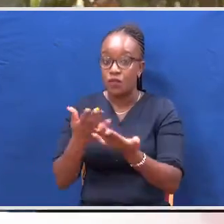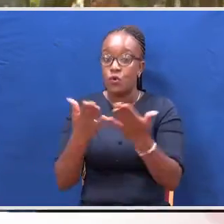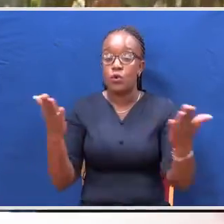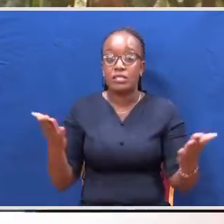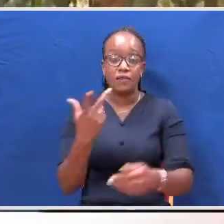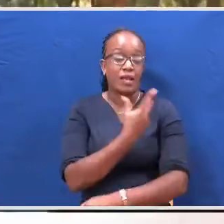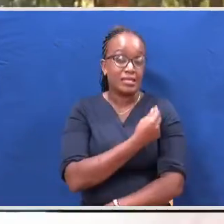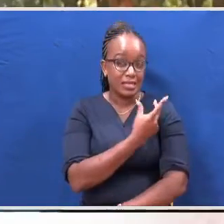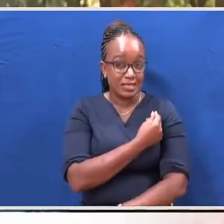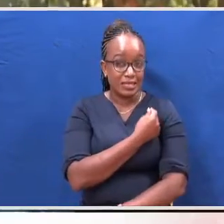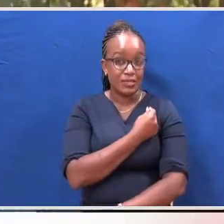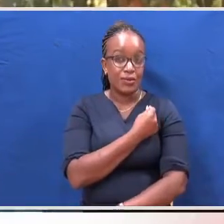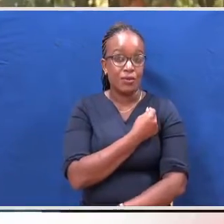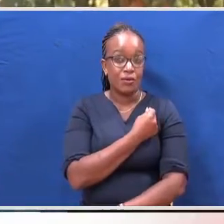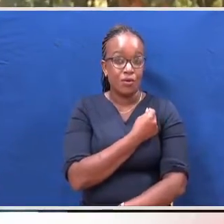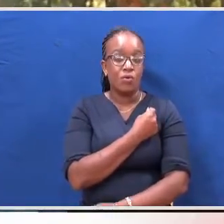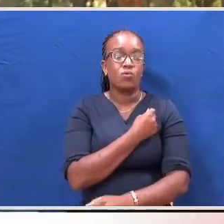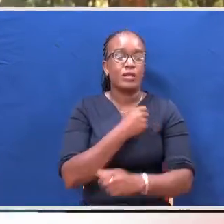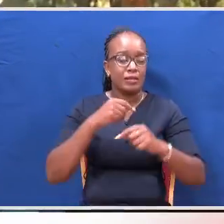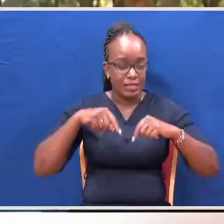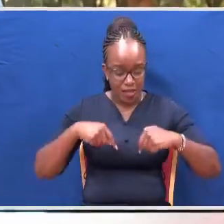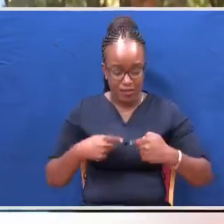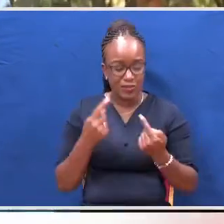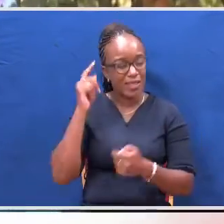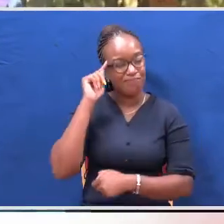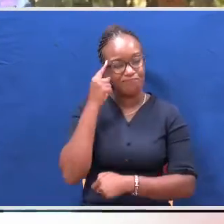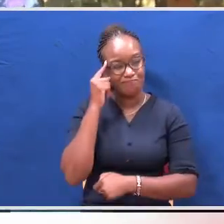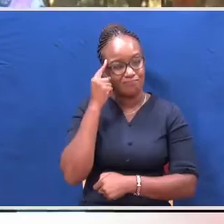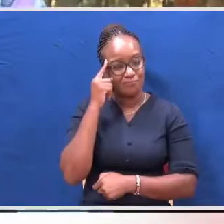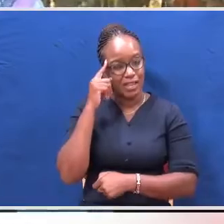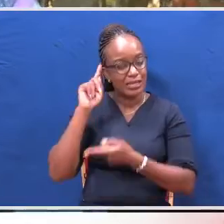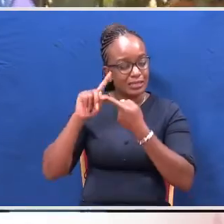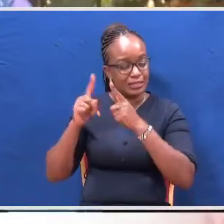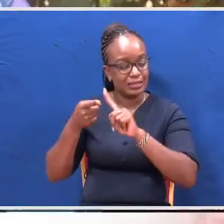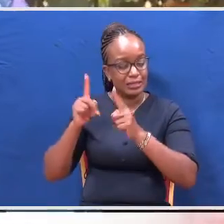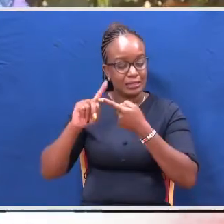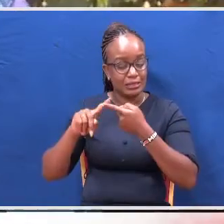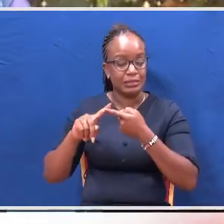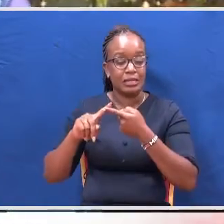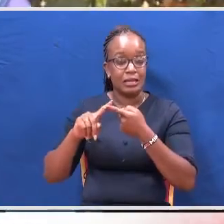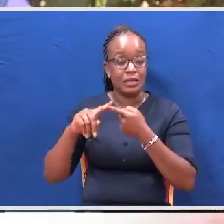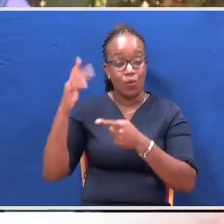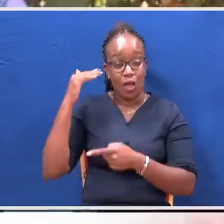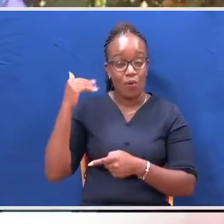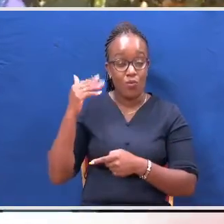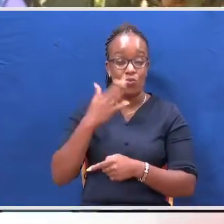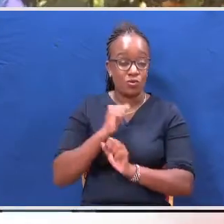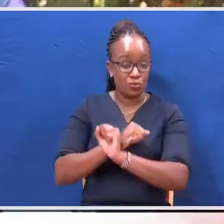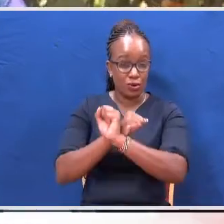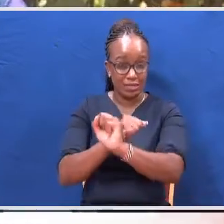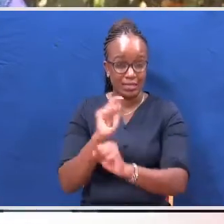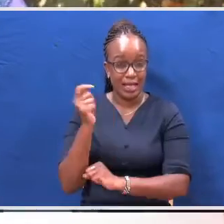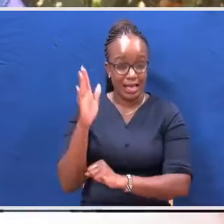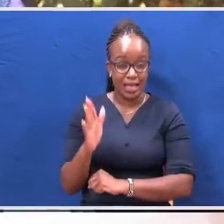vaccines. So the NAC considered all that, and in the interest of the safety of Kenyans, decided